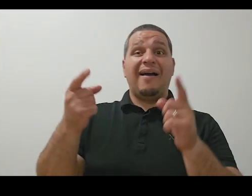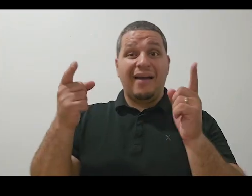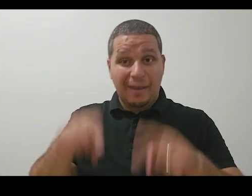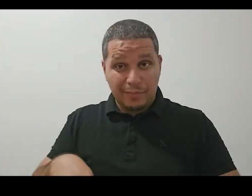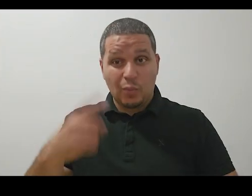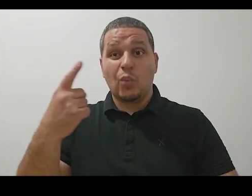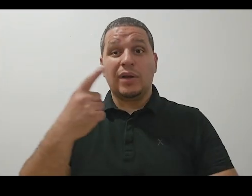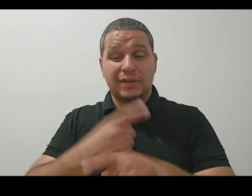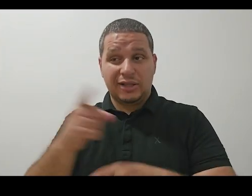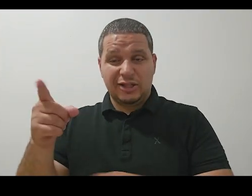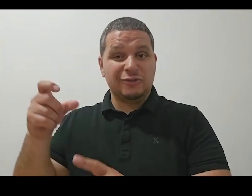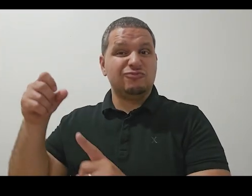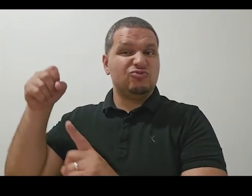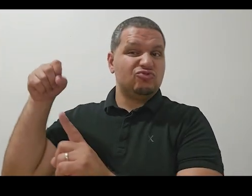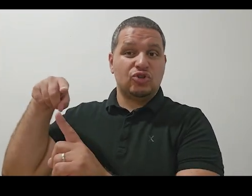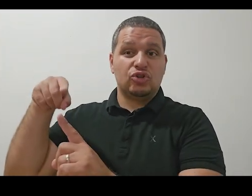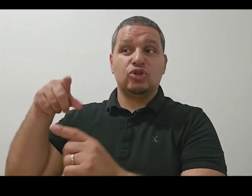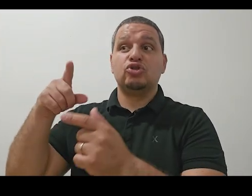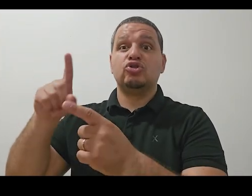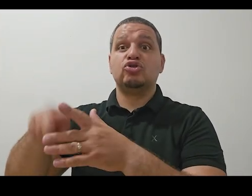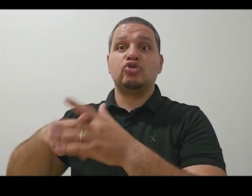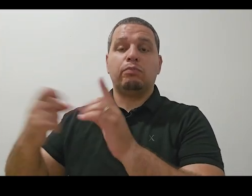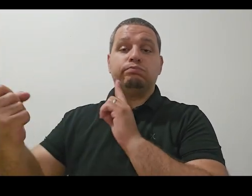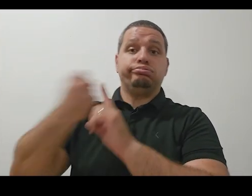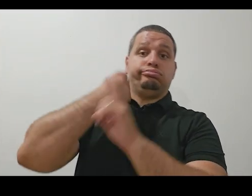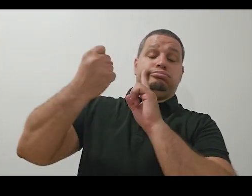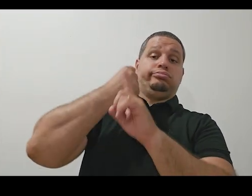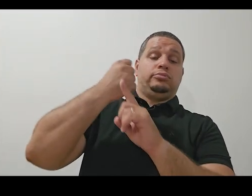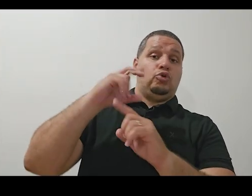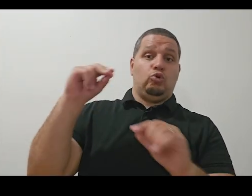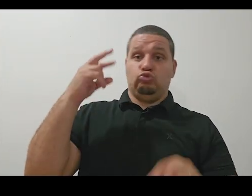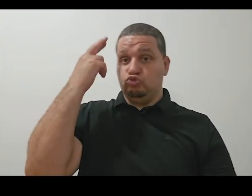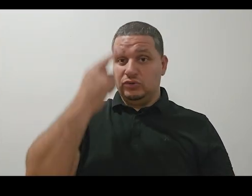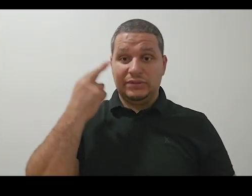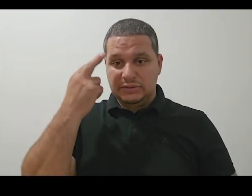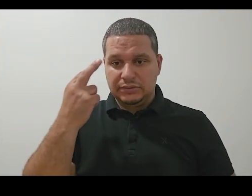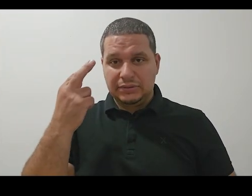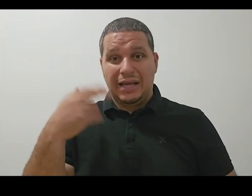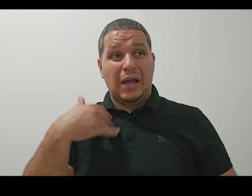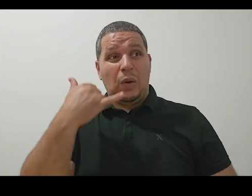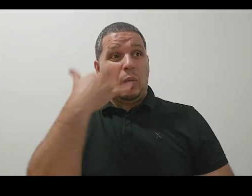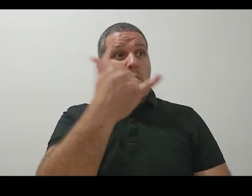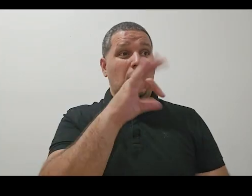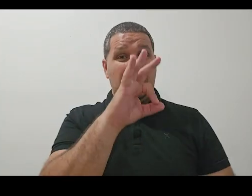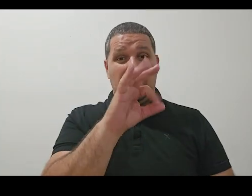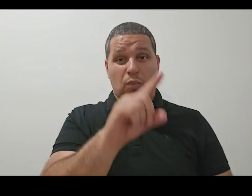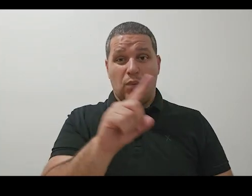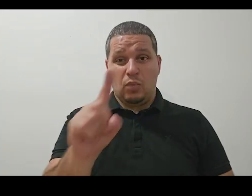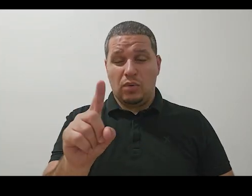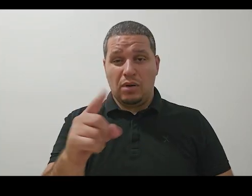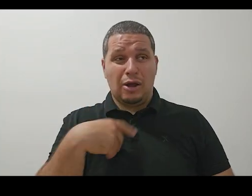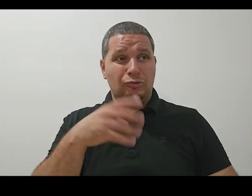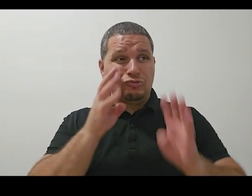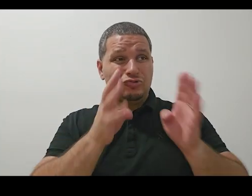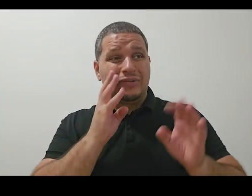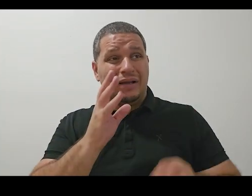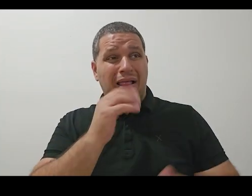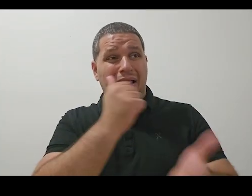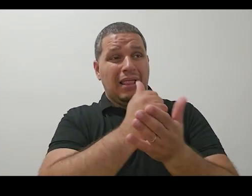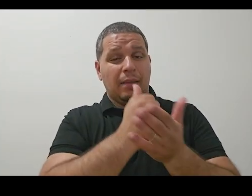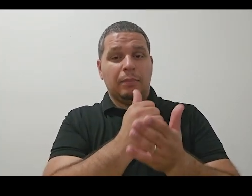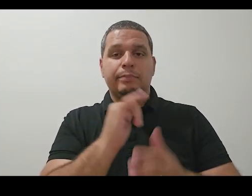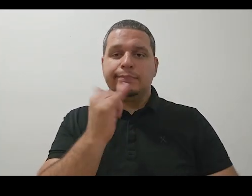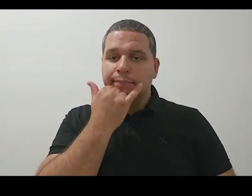so happens that one day she got triggered and she started beating me up for no reason. So I called 911, hysterical